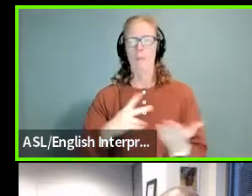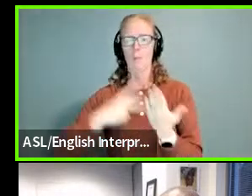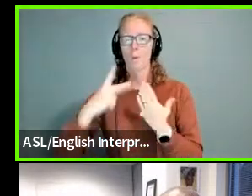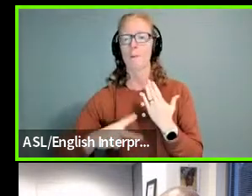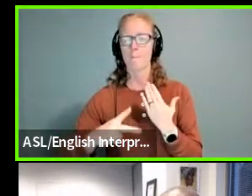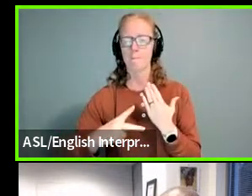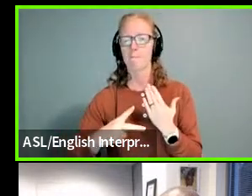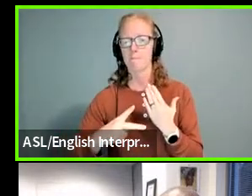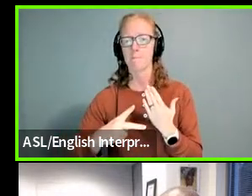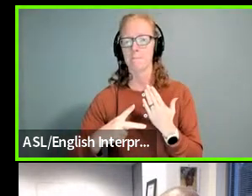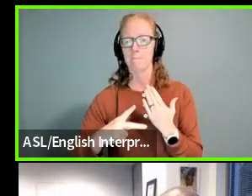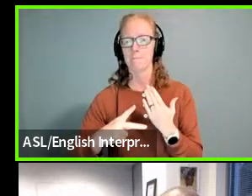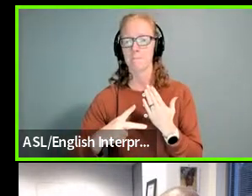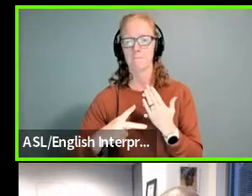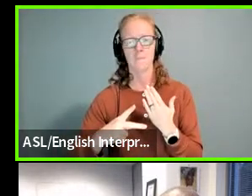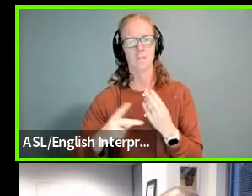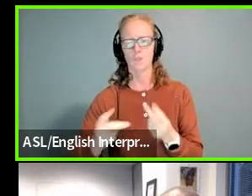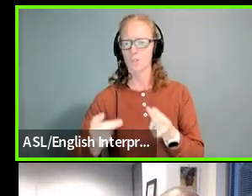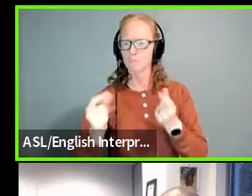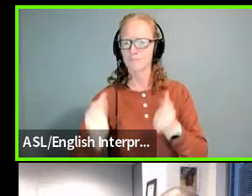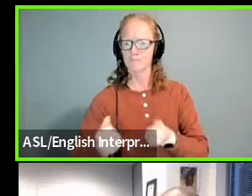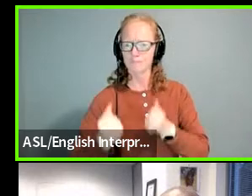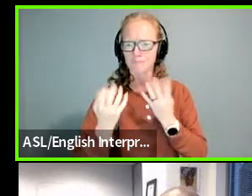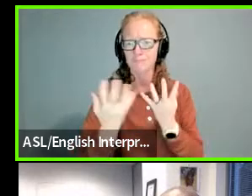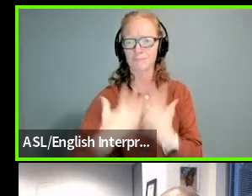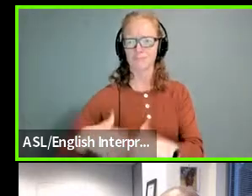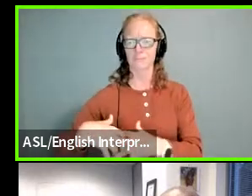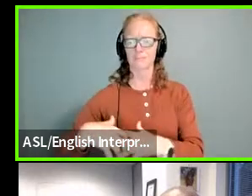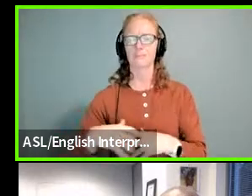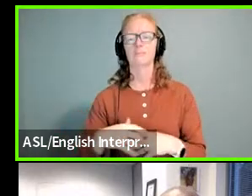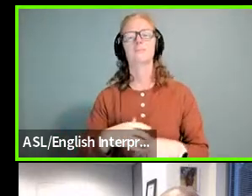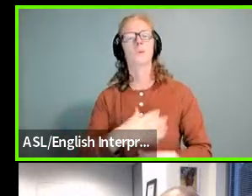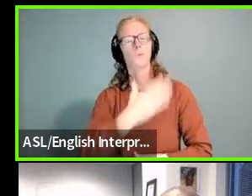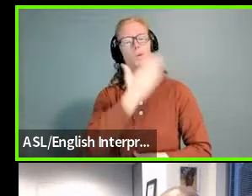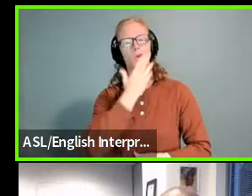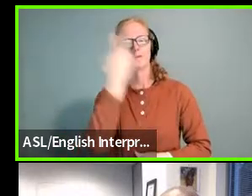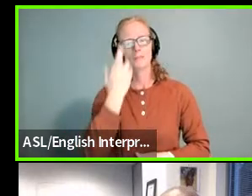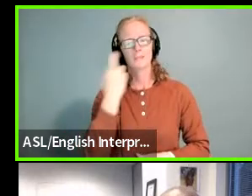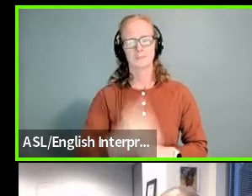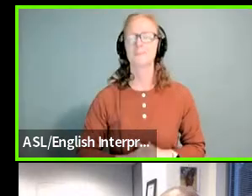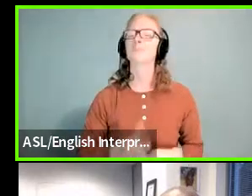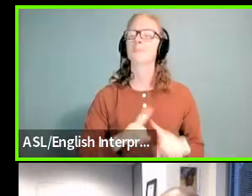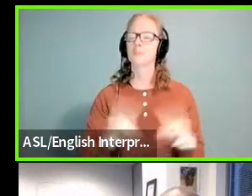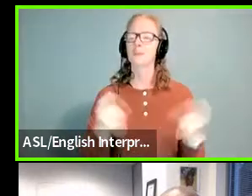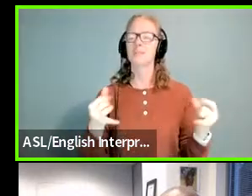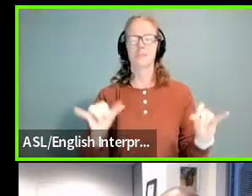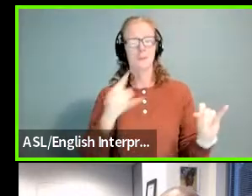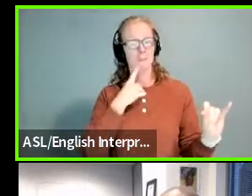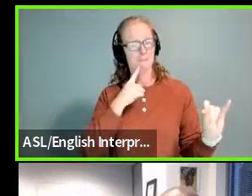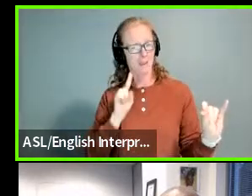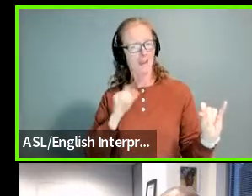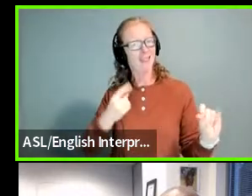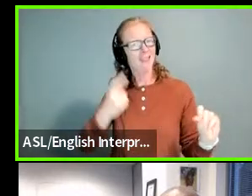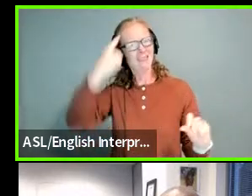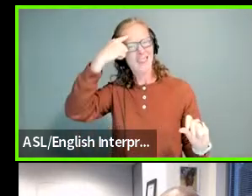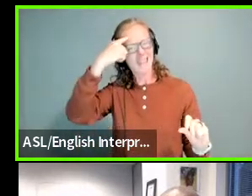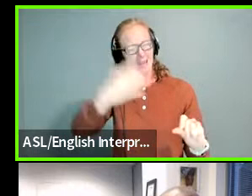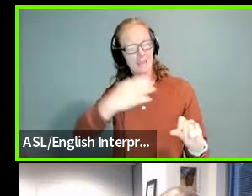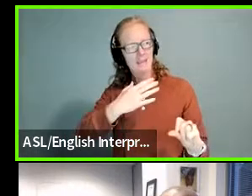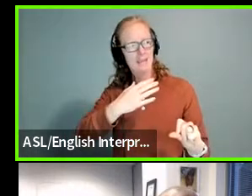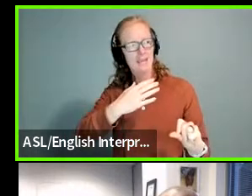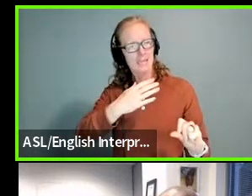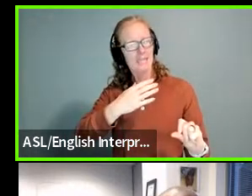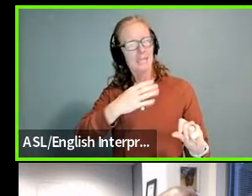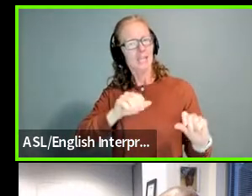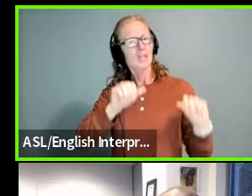is actually ripping along, but with intentionality. But we're finally to a point where I think we'll have an opportunity to weigh in